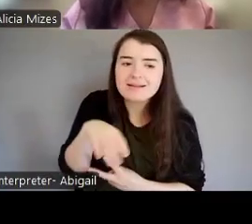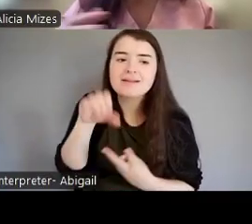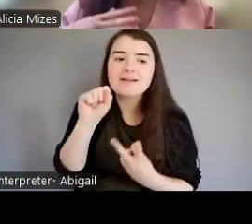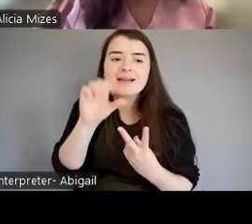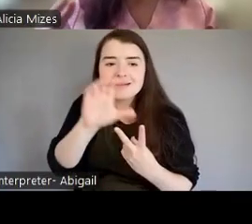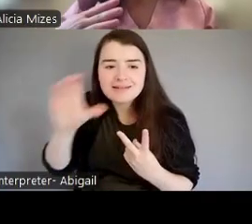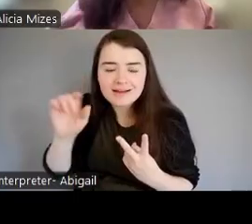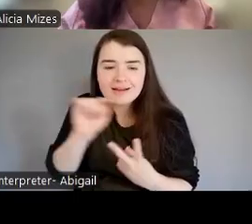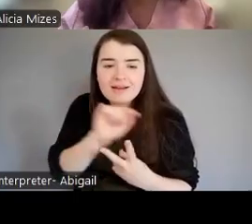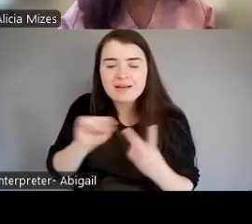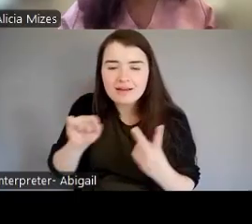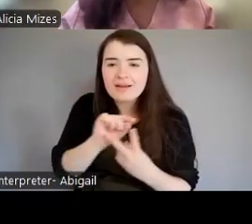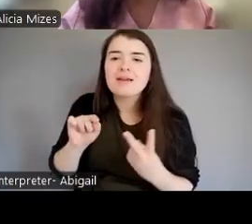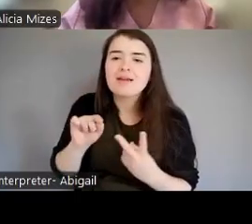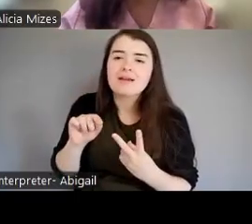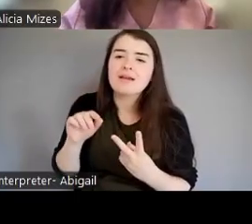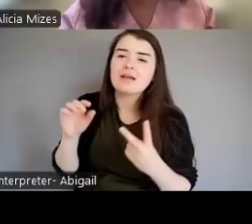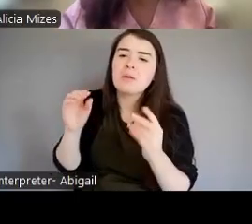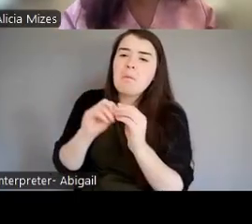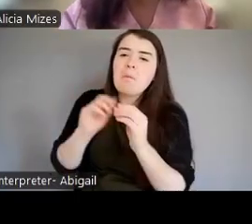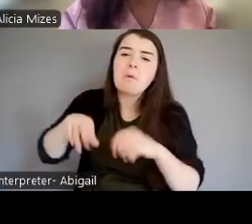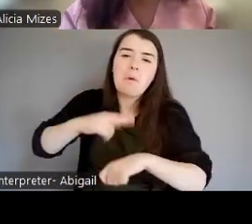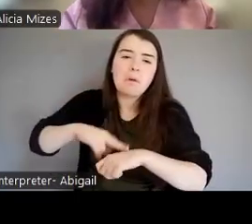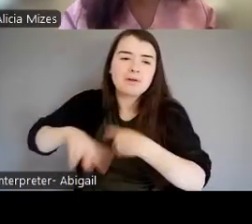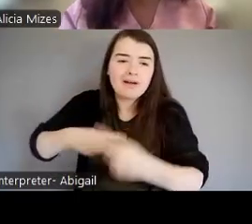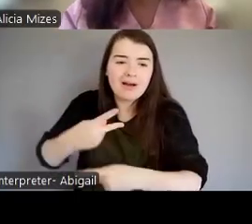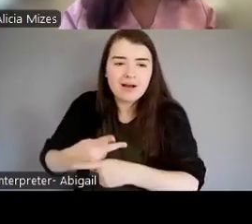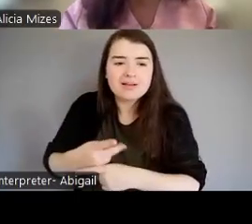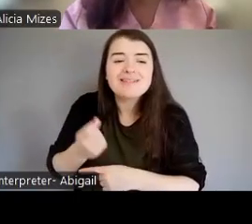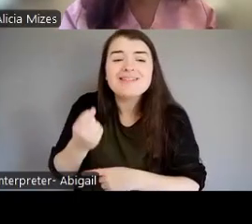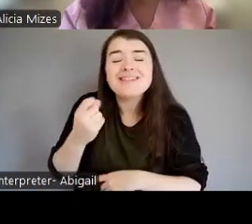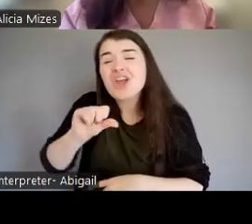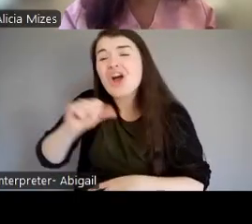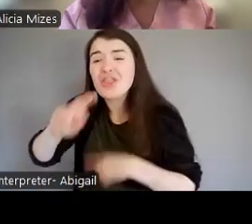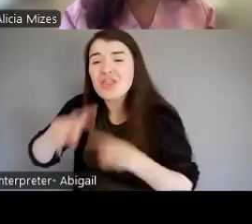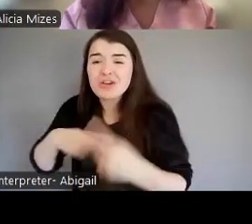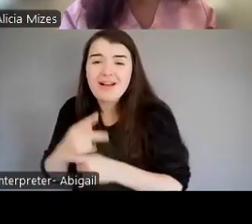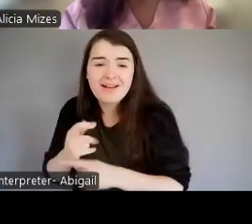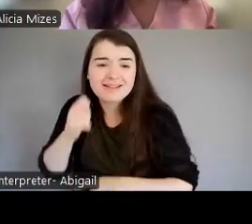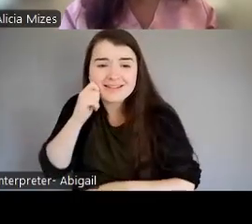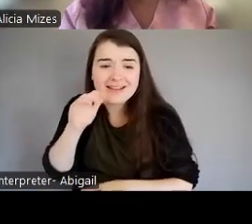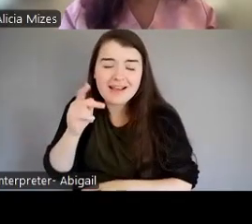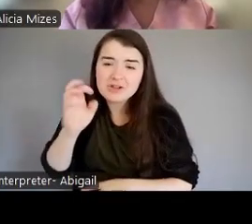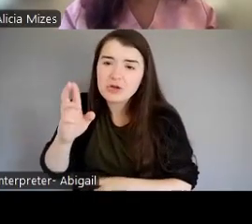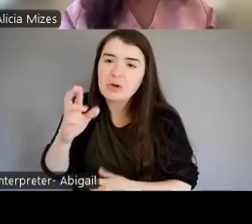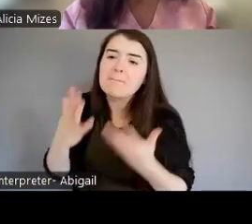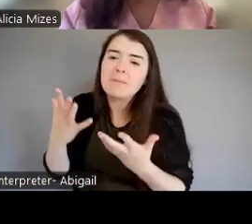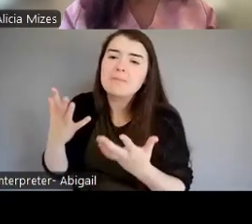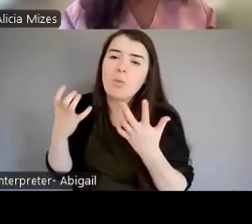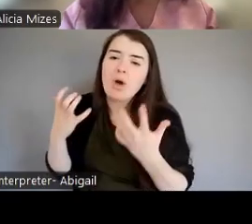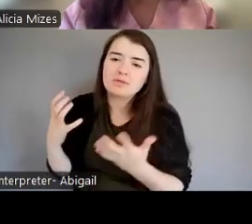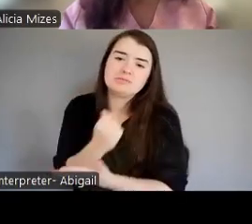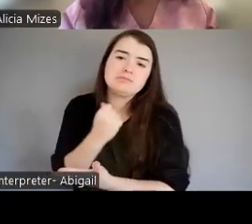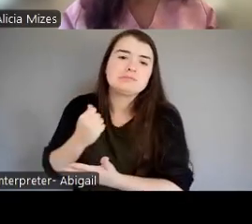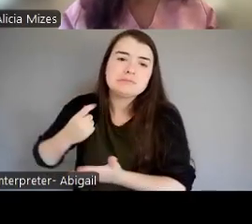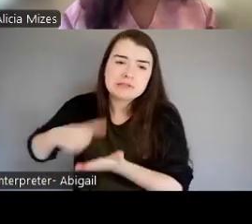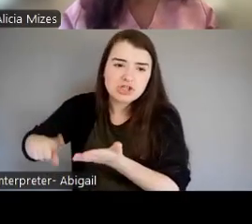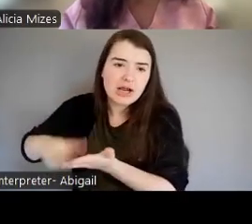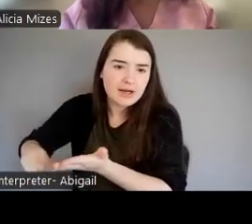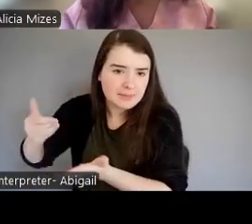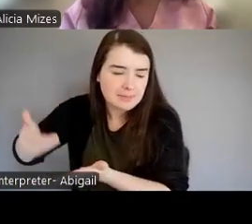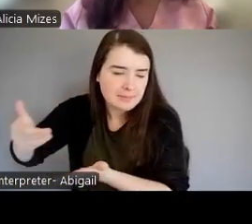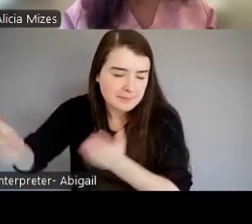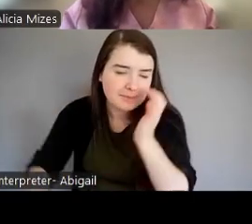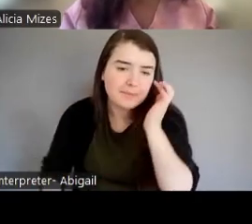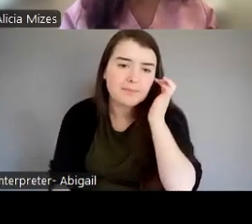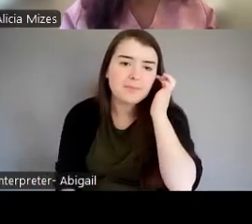where there's variable amounts of time where you may want to see someone for a skin check. So with genetic screening, the big thing I just wanted to emphasize